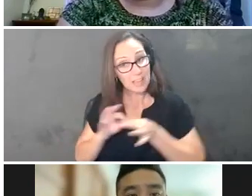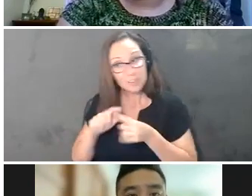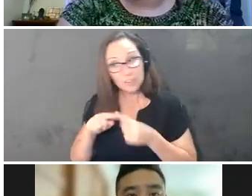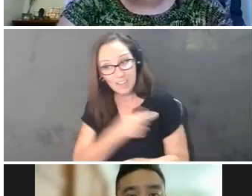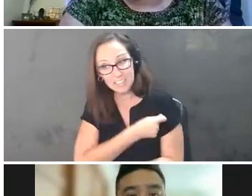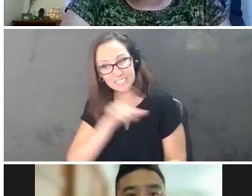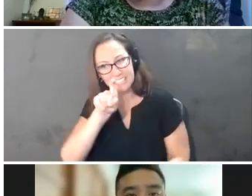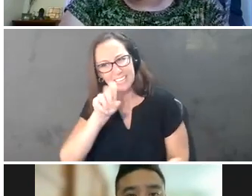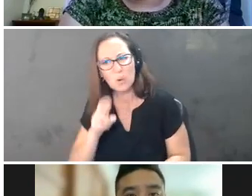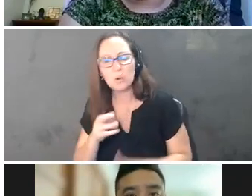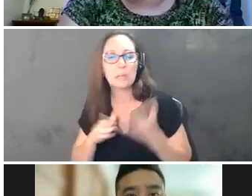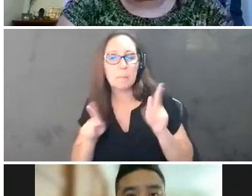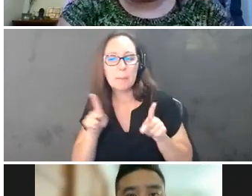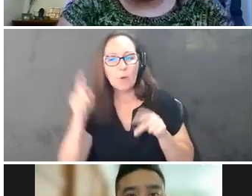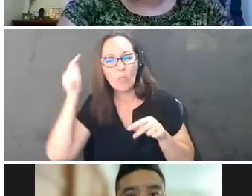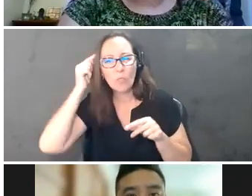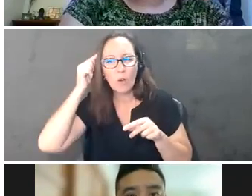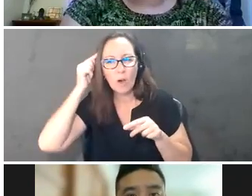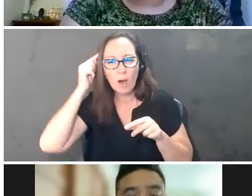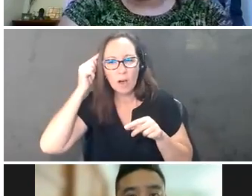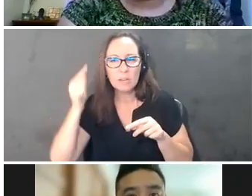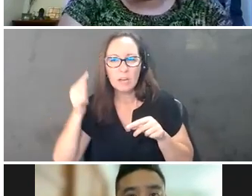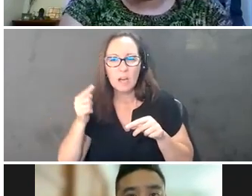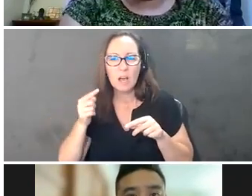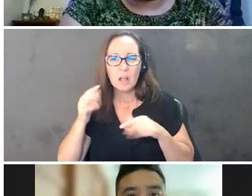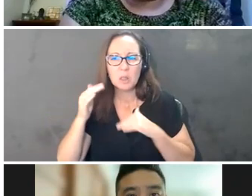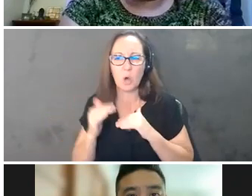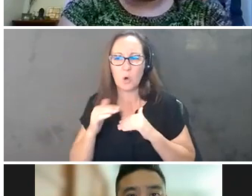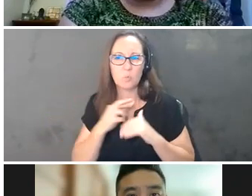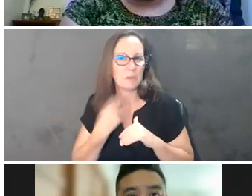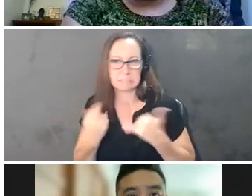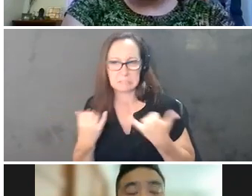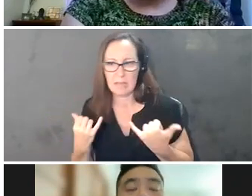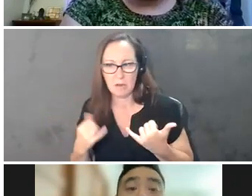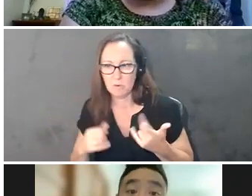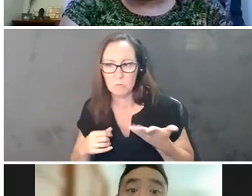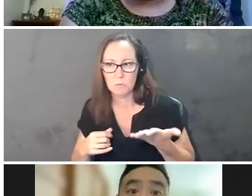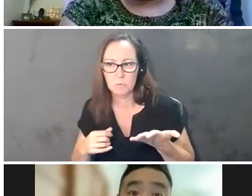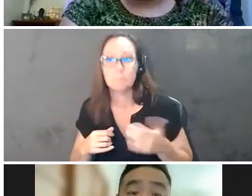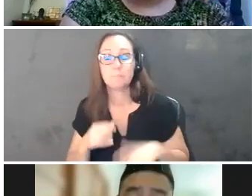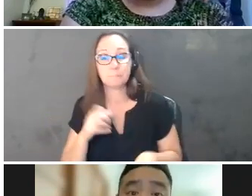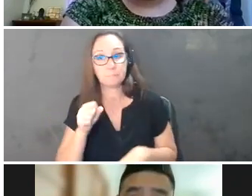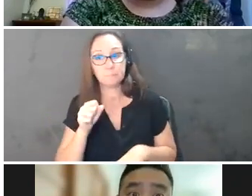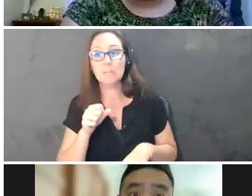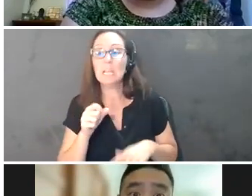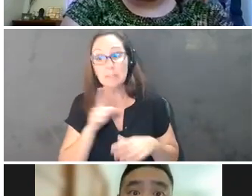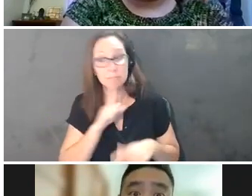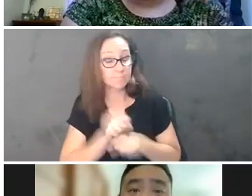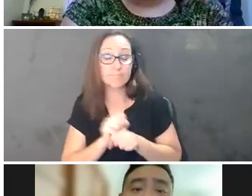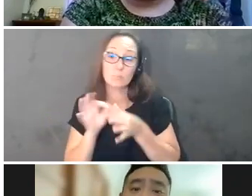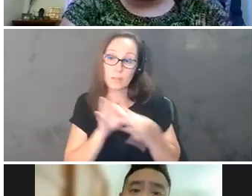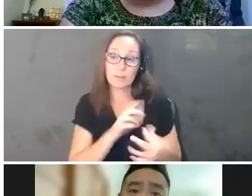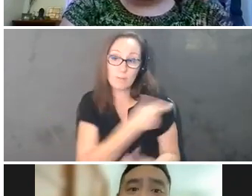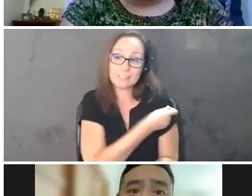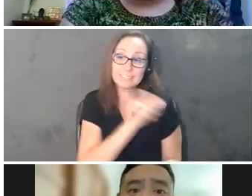vaccine? Some people were thinking that was kind of a lower risk at this point. Yeah, so it was related to the vaccine.